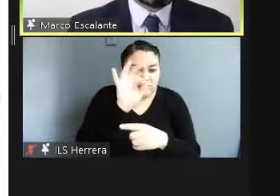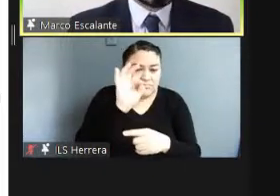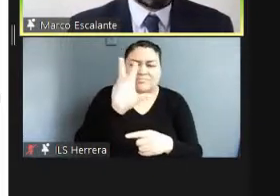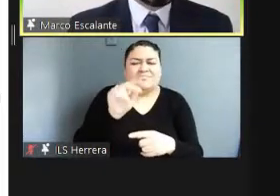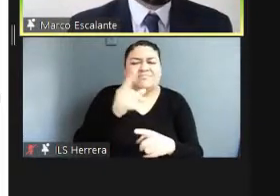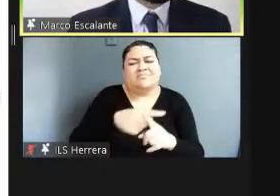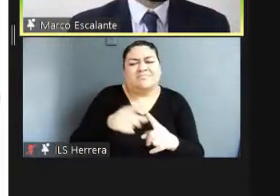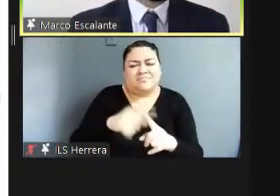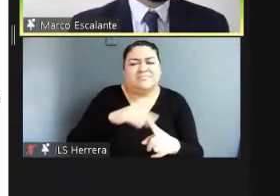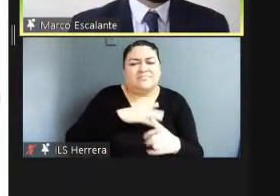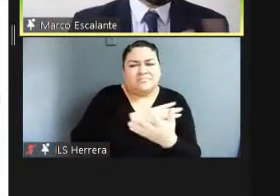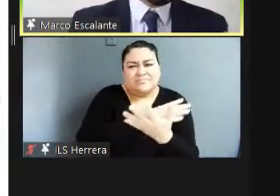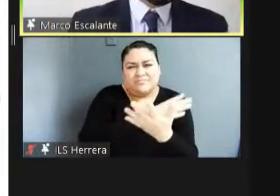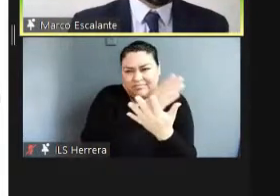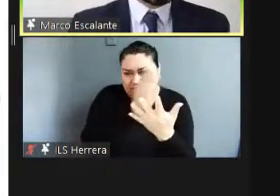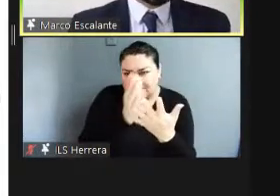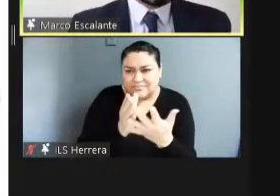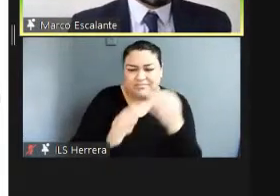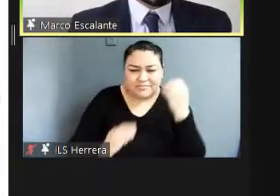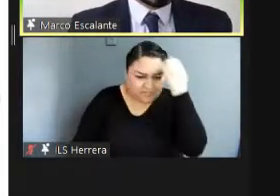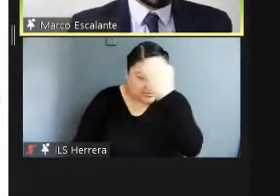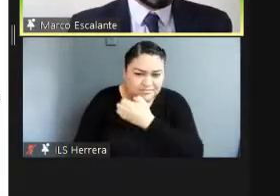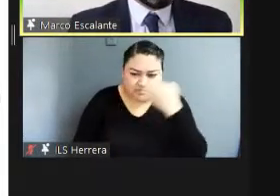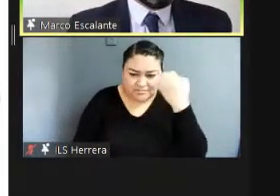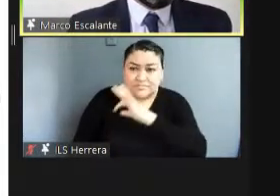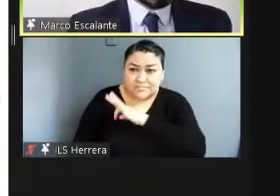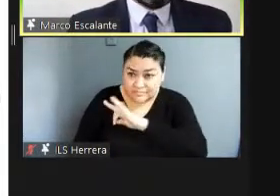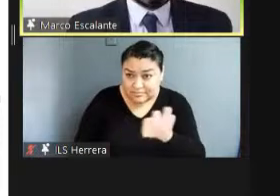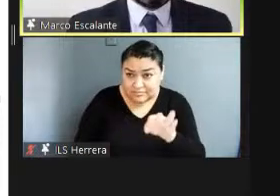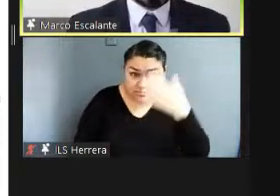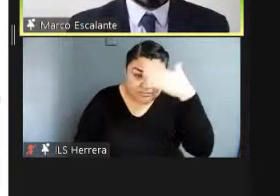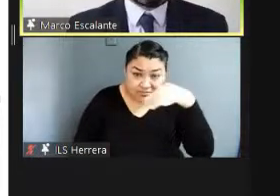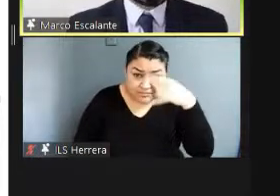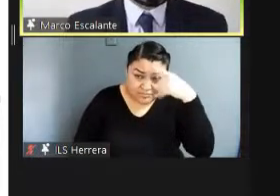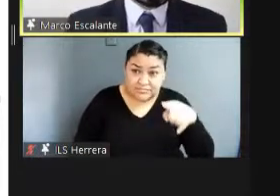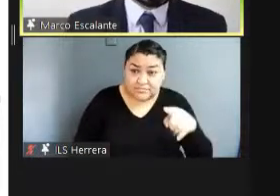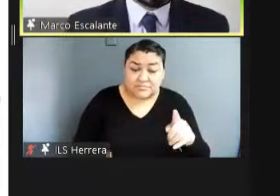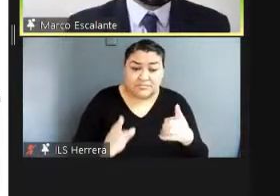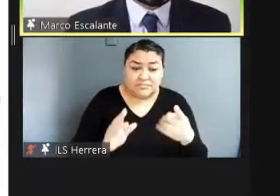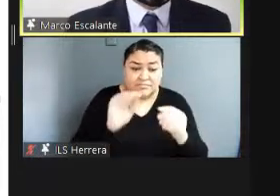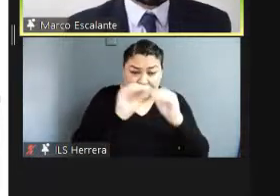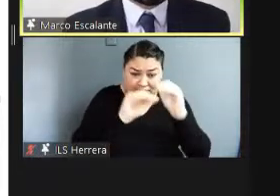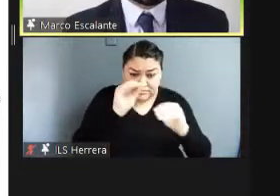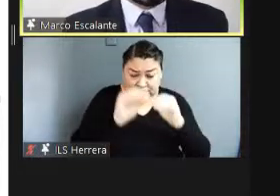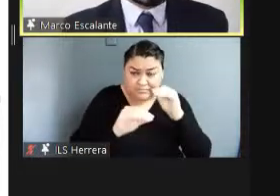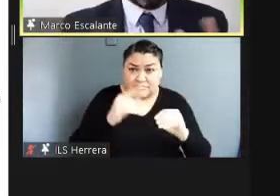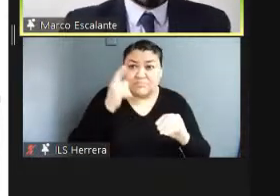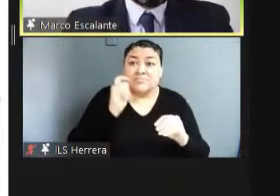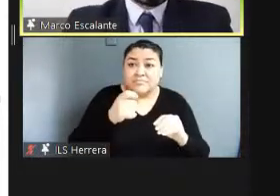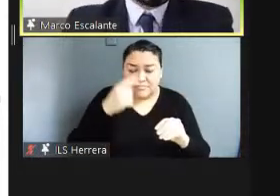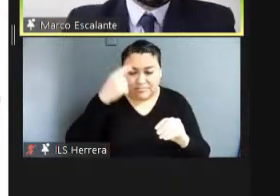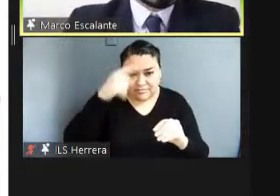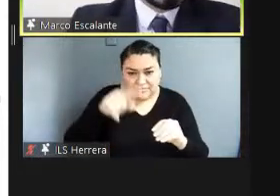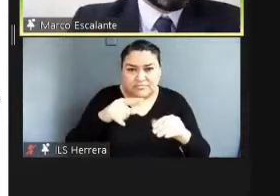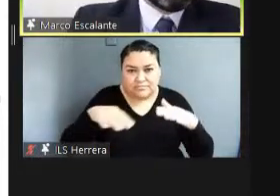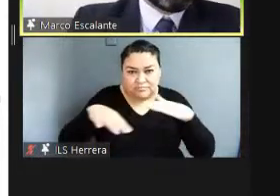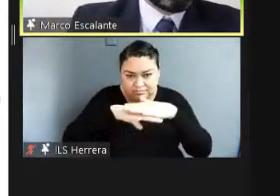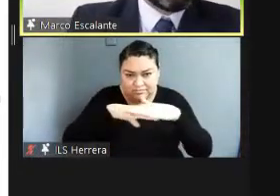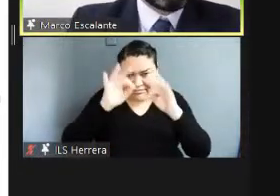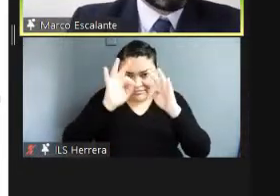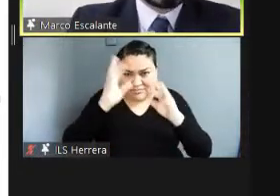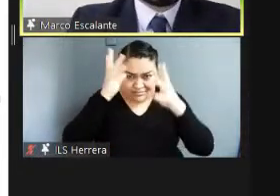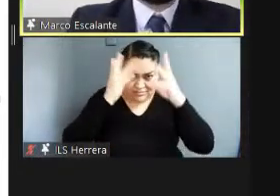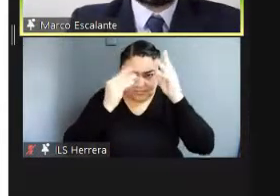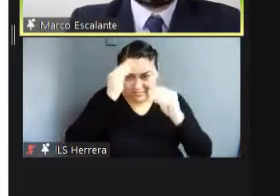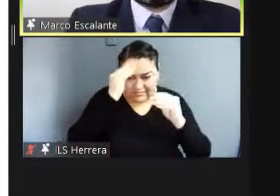multiple choice tests. We have other tools to assess the students. We want to achieve an integration